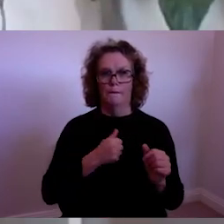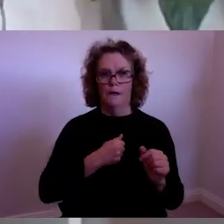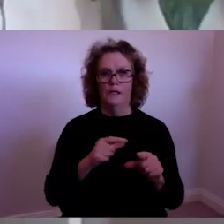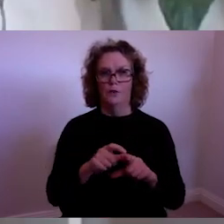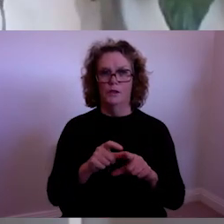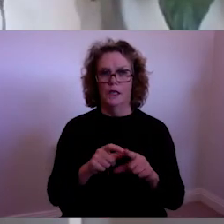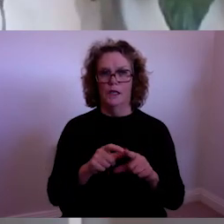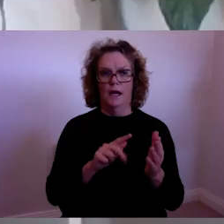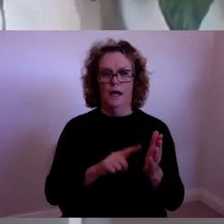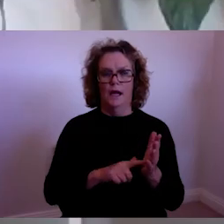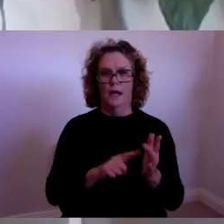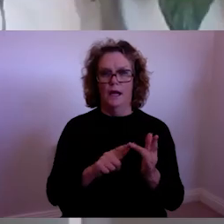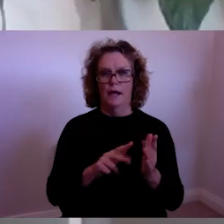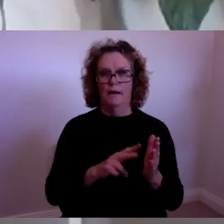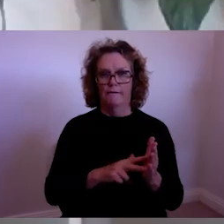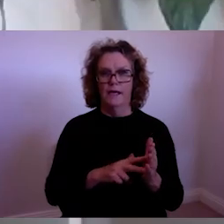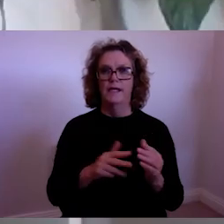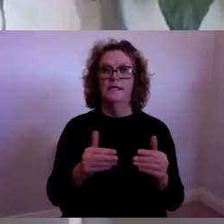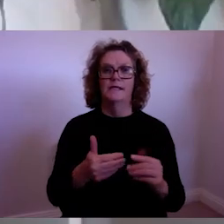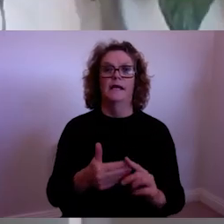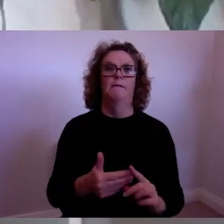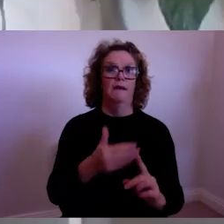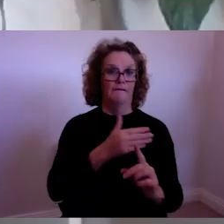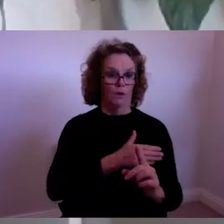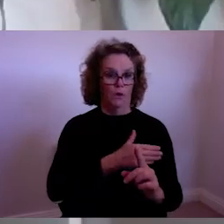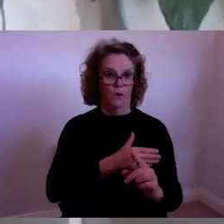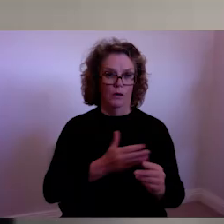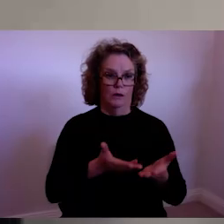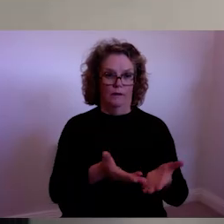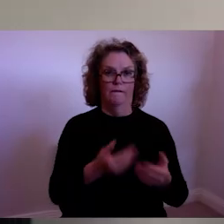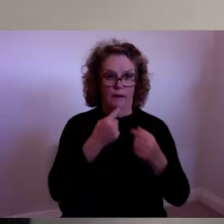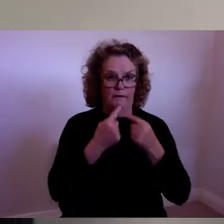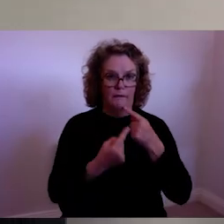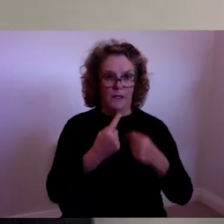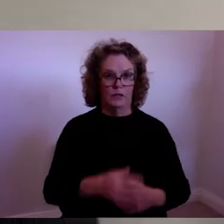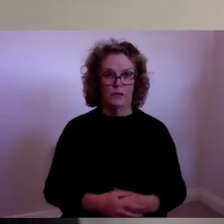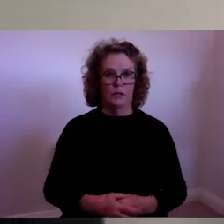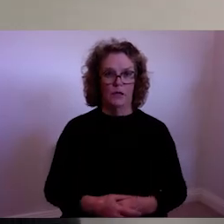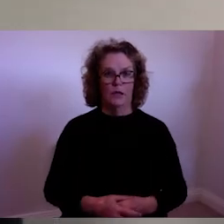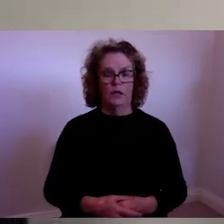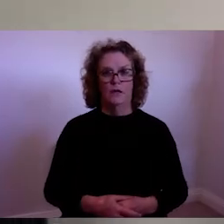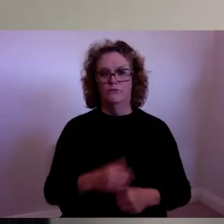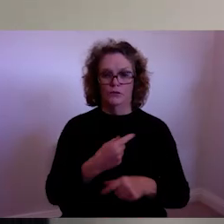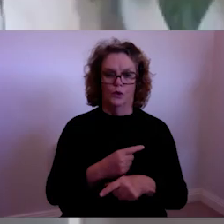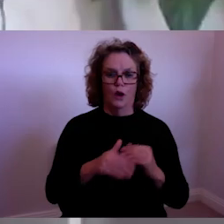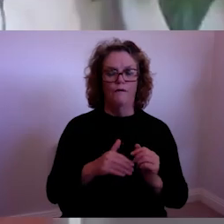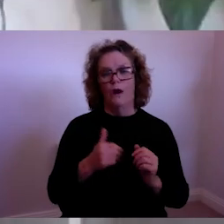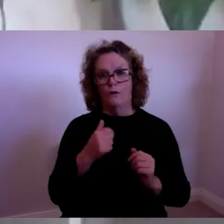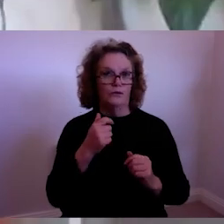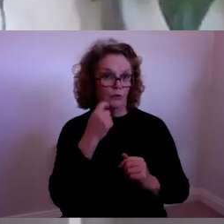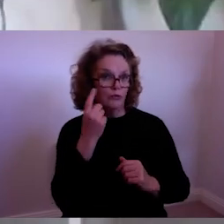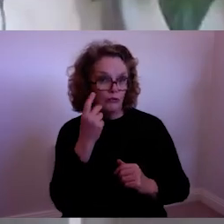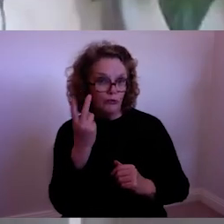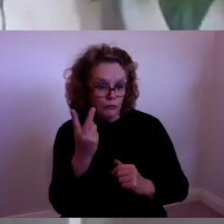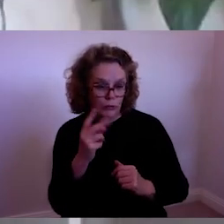the information in advance. So having a chat about an upcoming appointment, having a chat